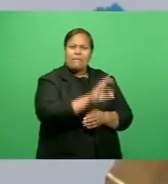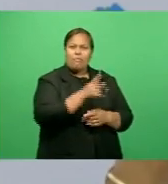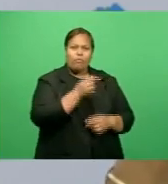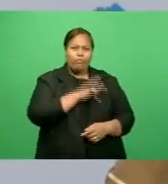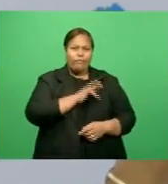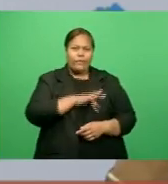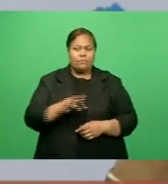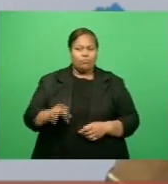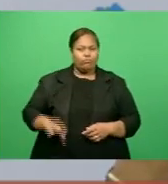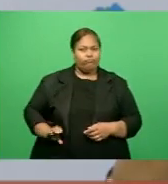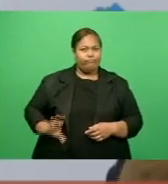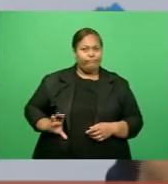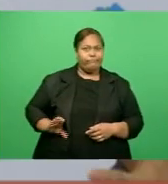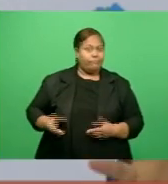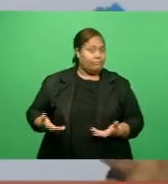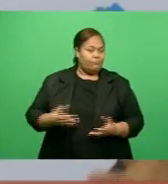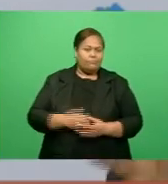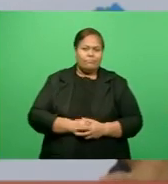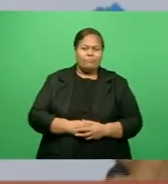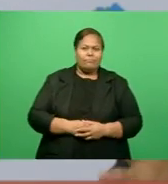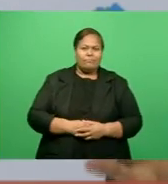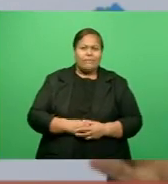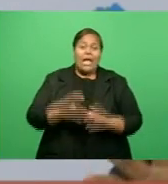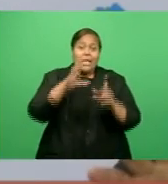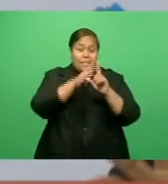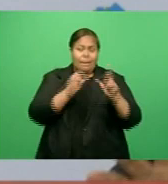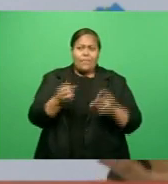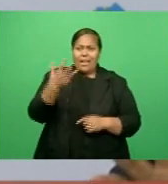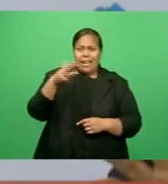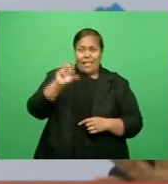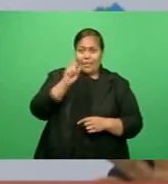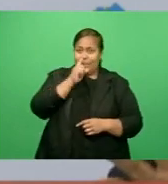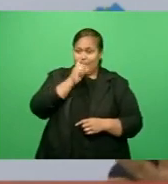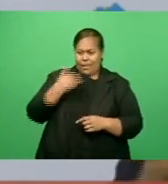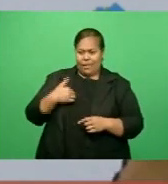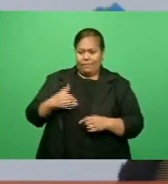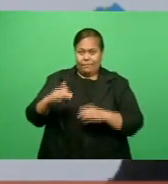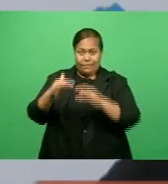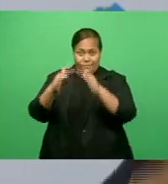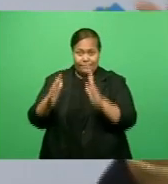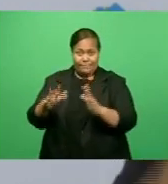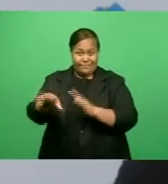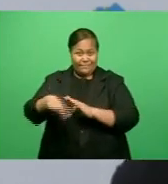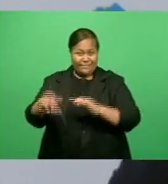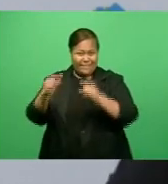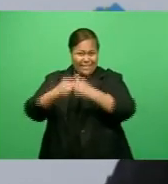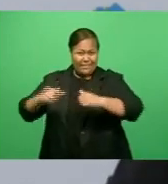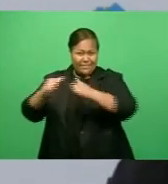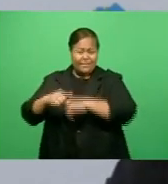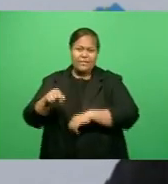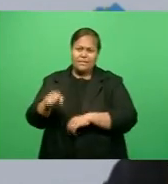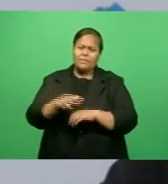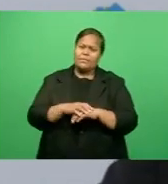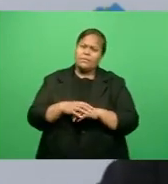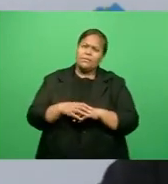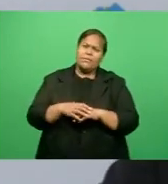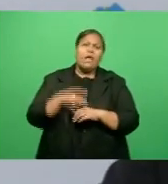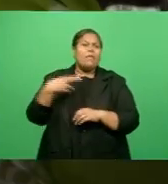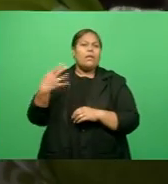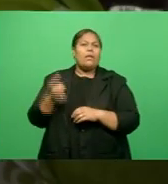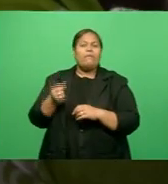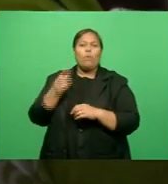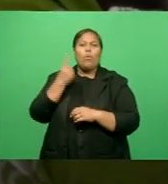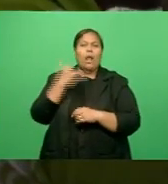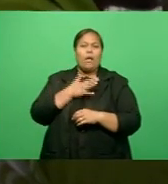there are, say, 90 people living in the informal settlement, they'll come up with information that there are 100 people